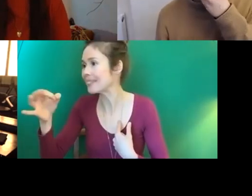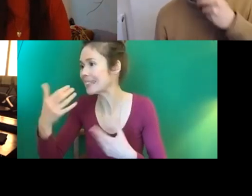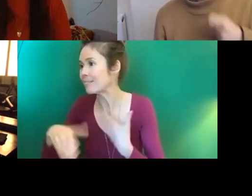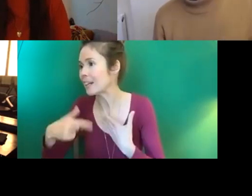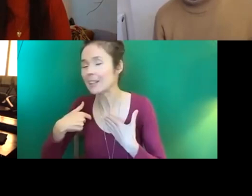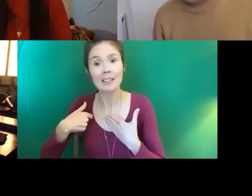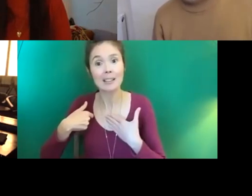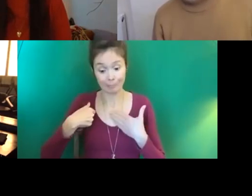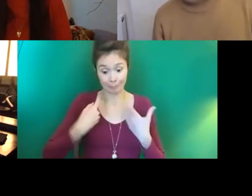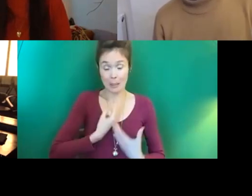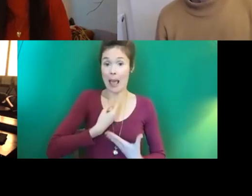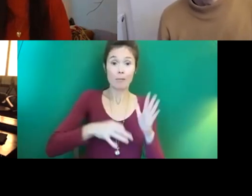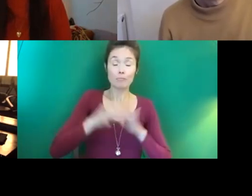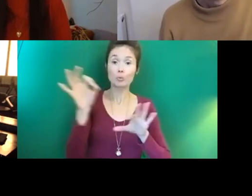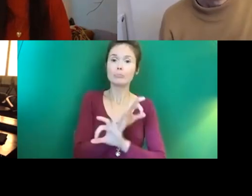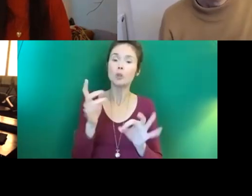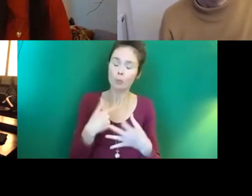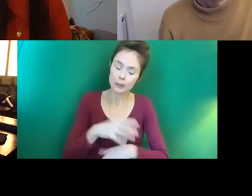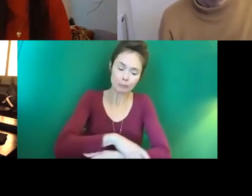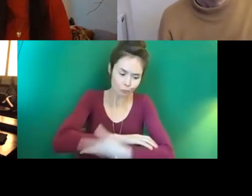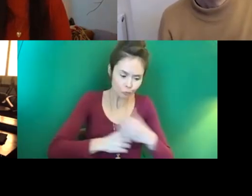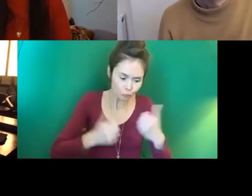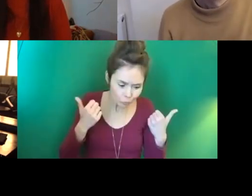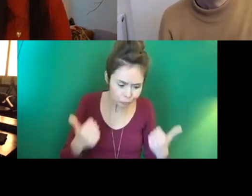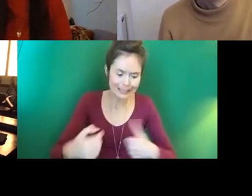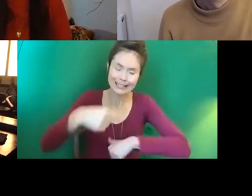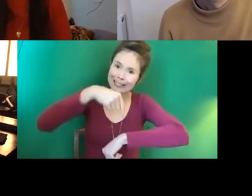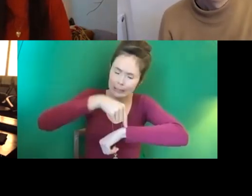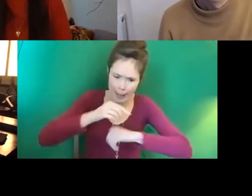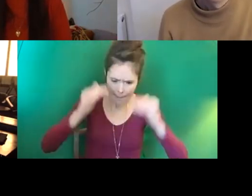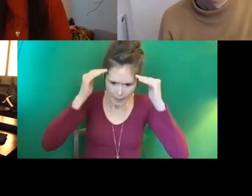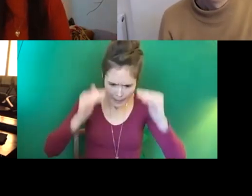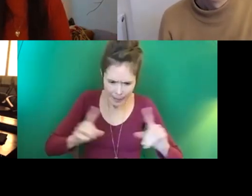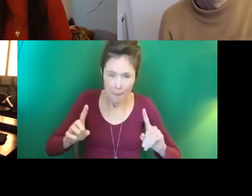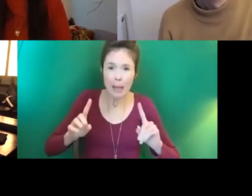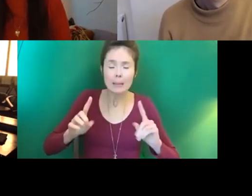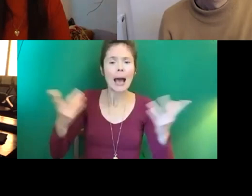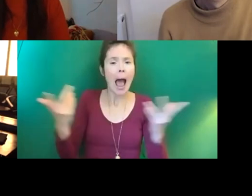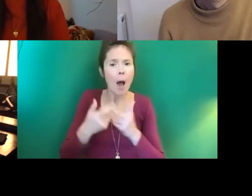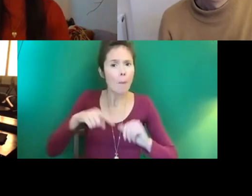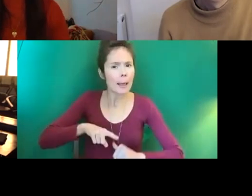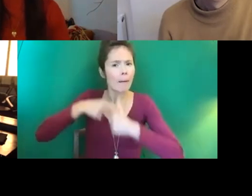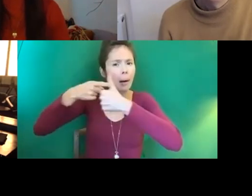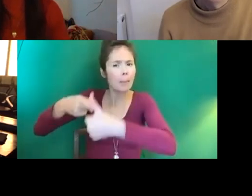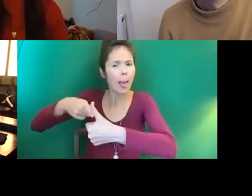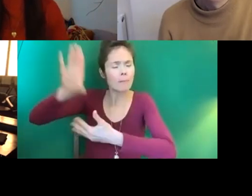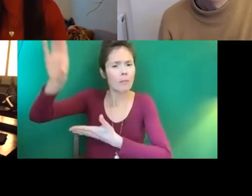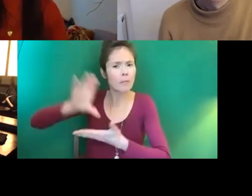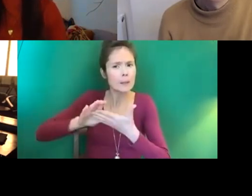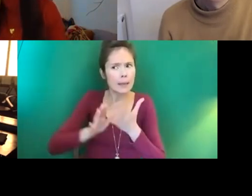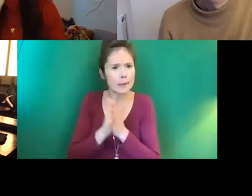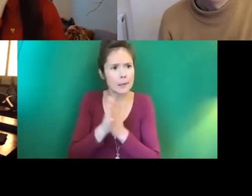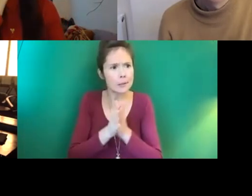I invested the time into learning about the application process for all the different funders and got help